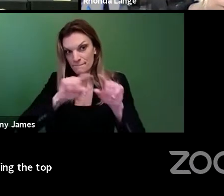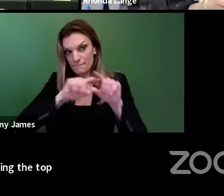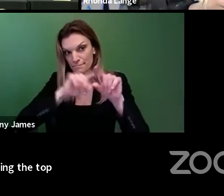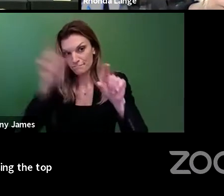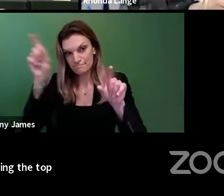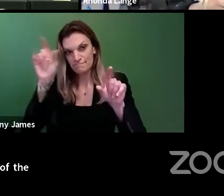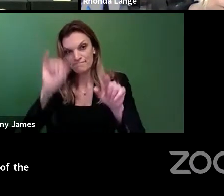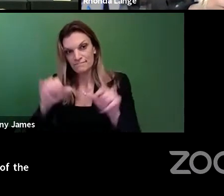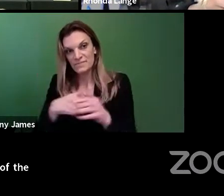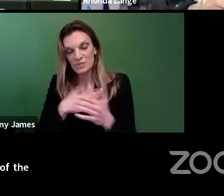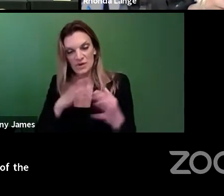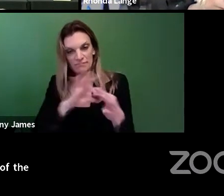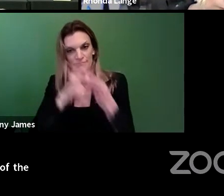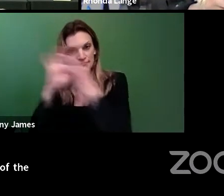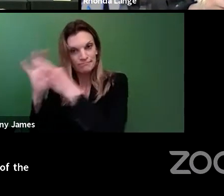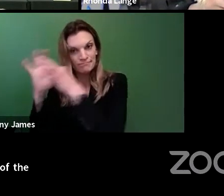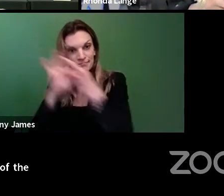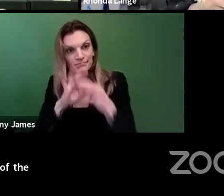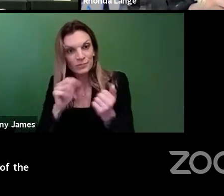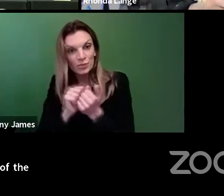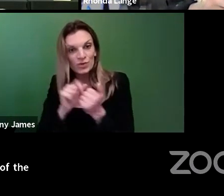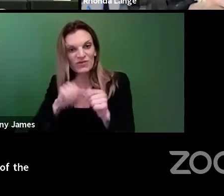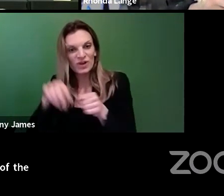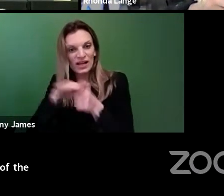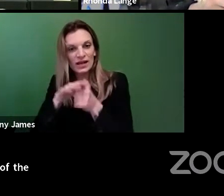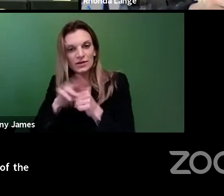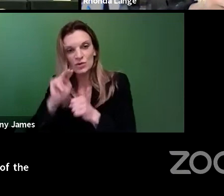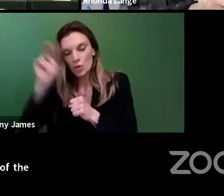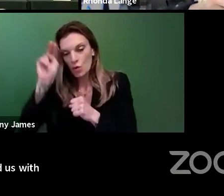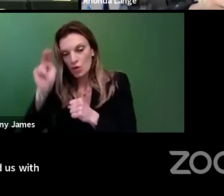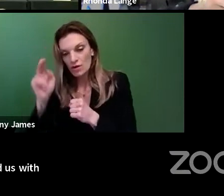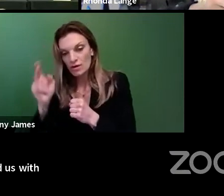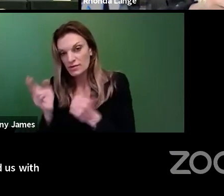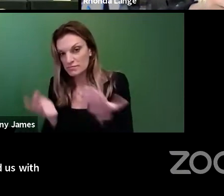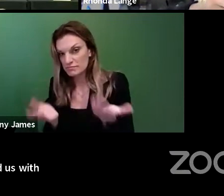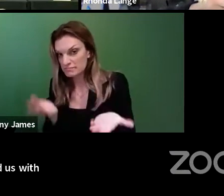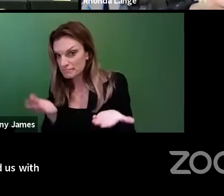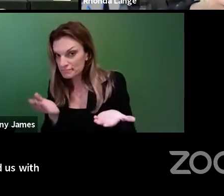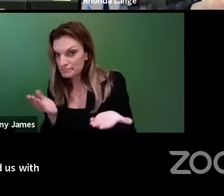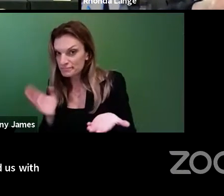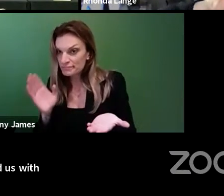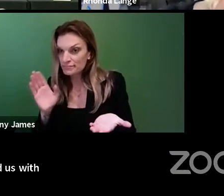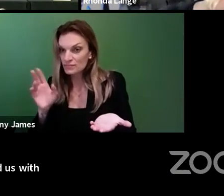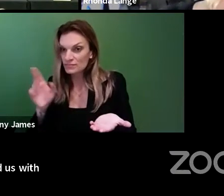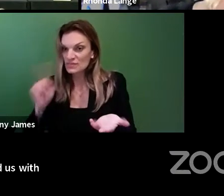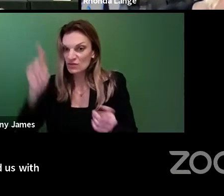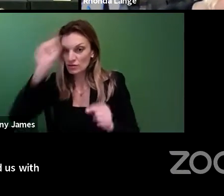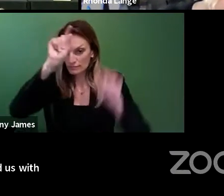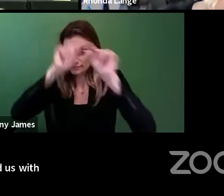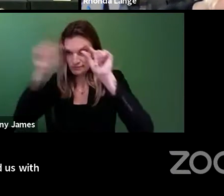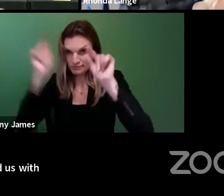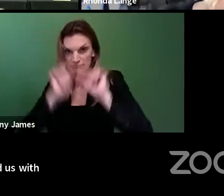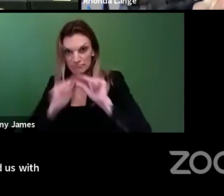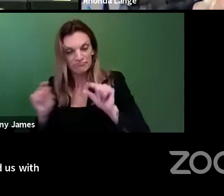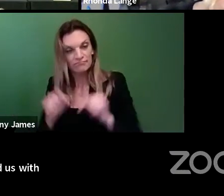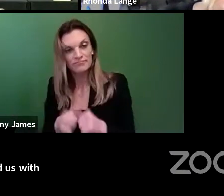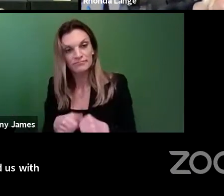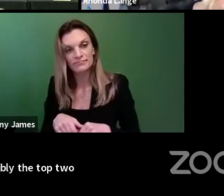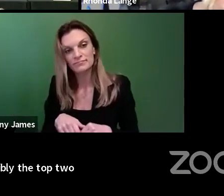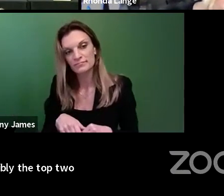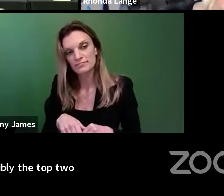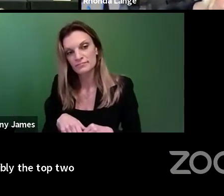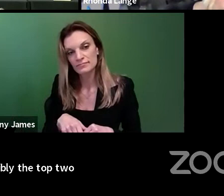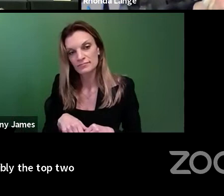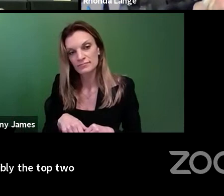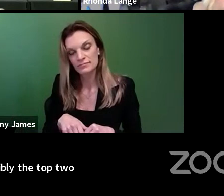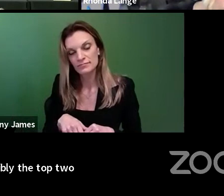with counties to our north, possibly in the top two tiers of townships, but you must